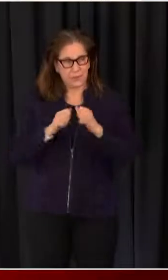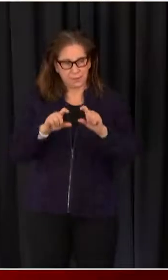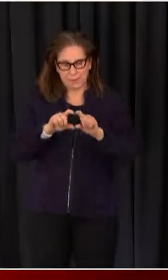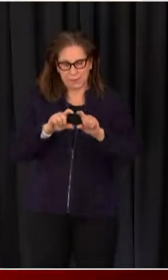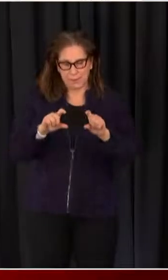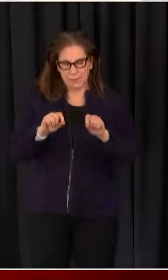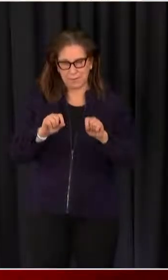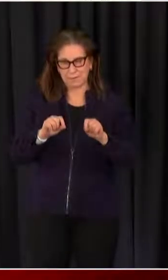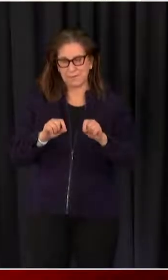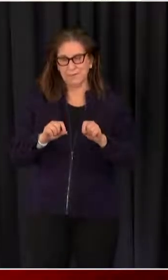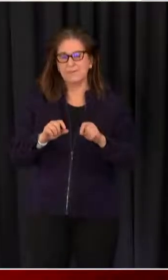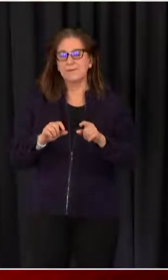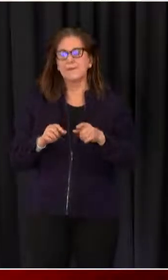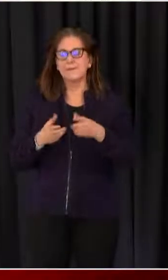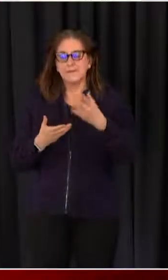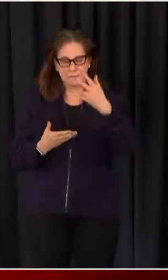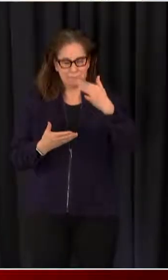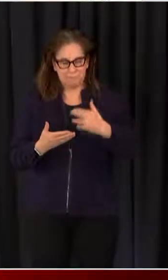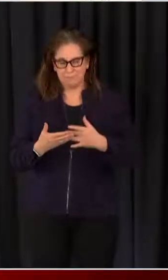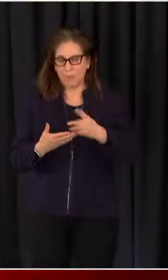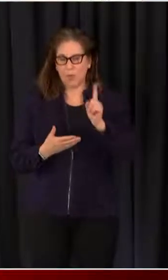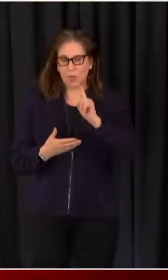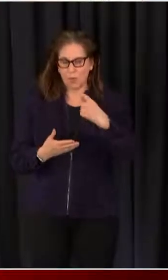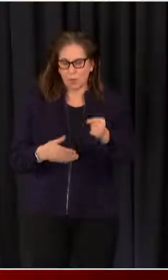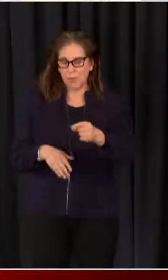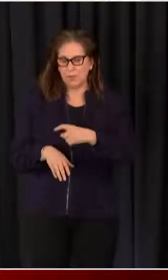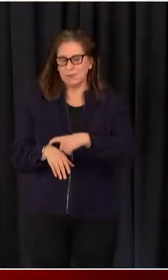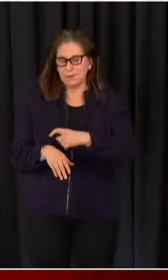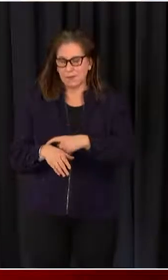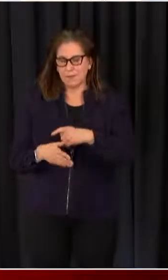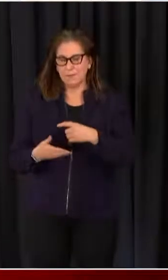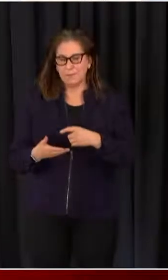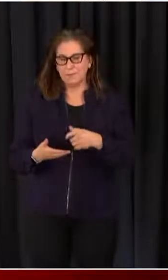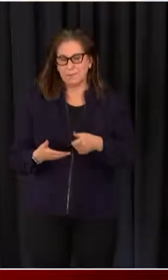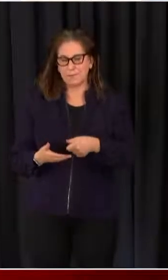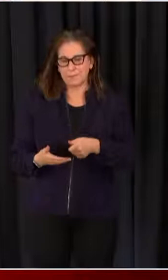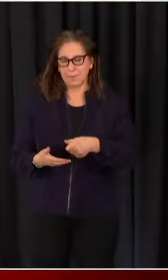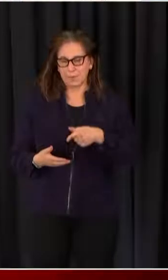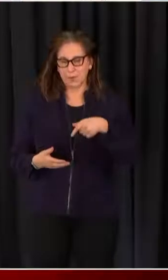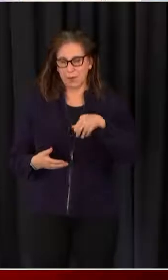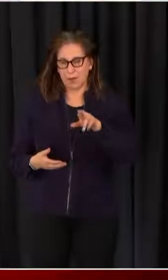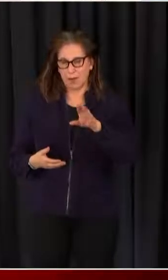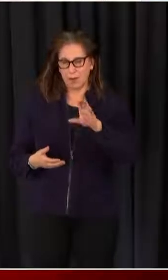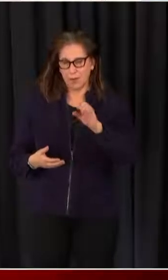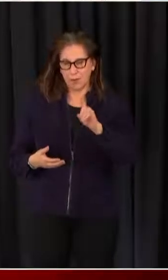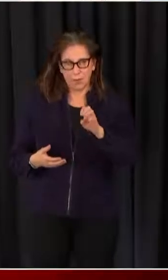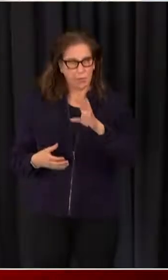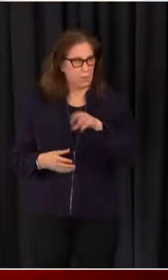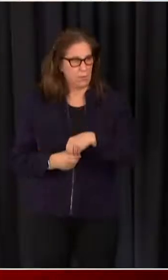gives you a little bit more information about where to go. And this will also be available via the call center.